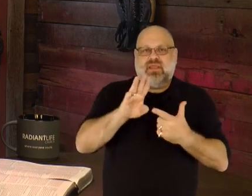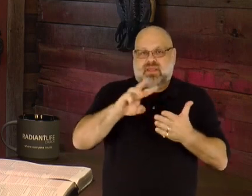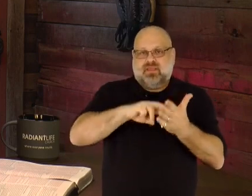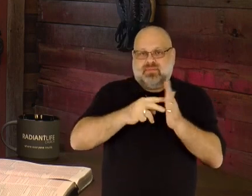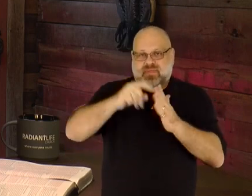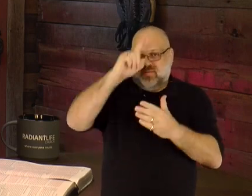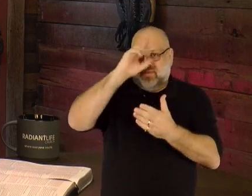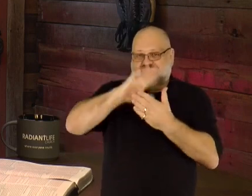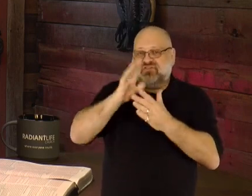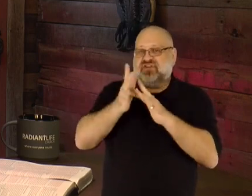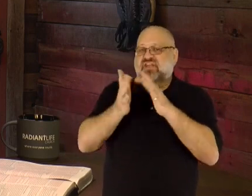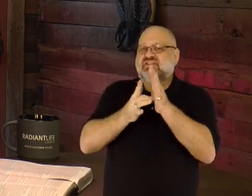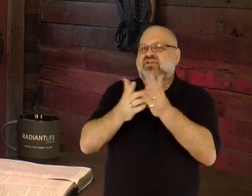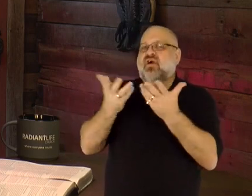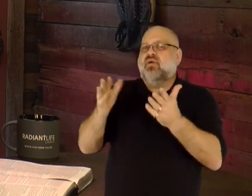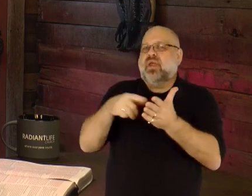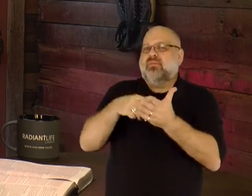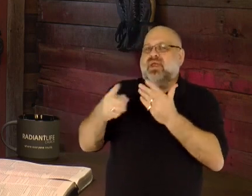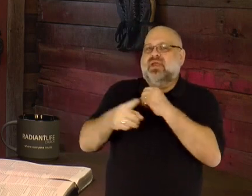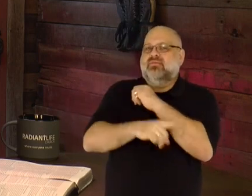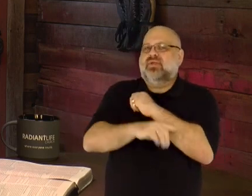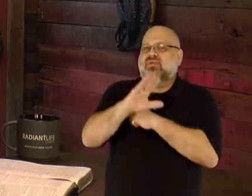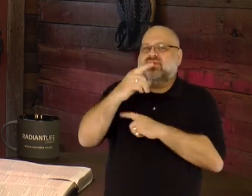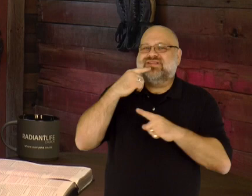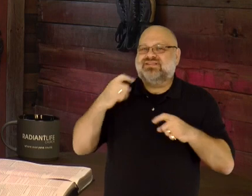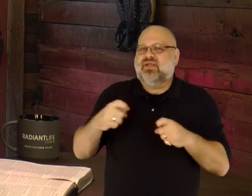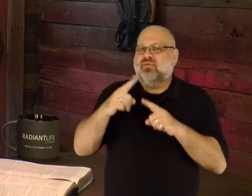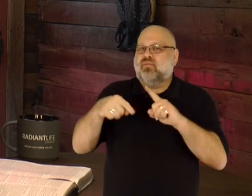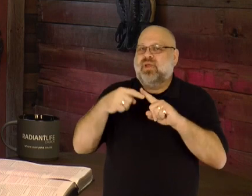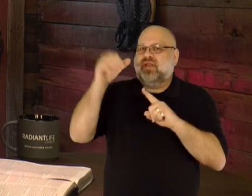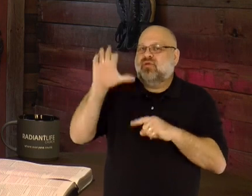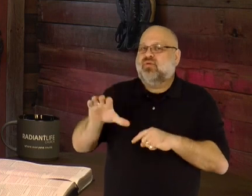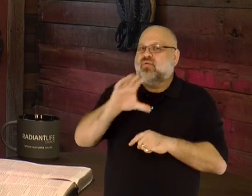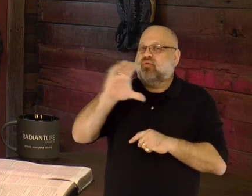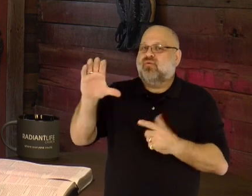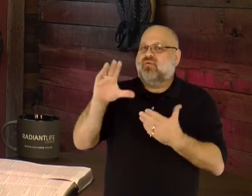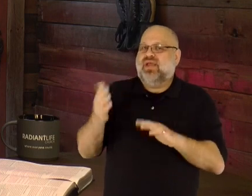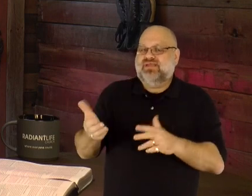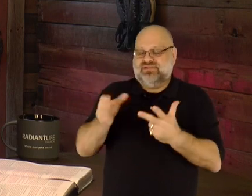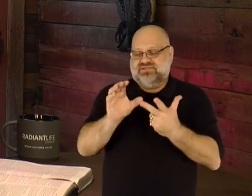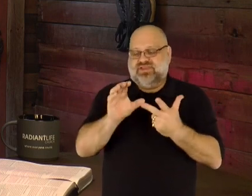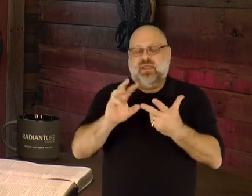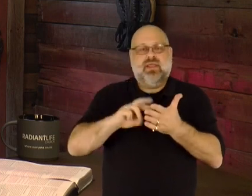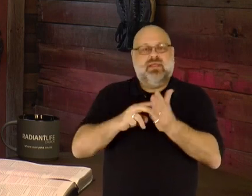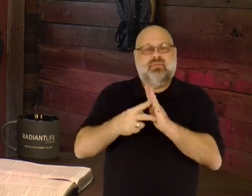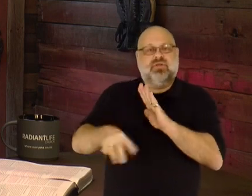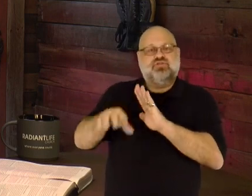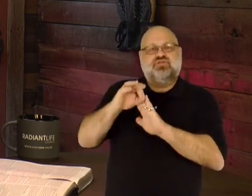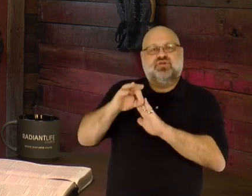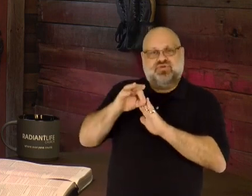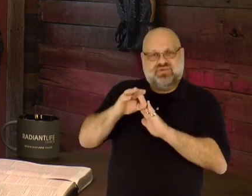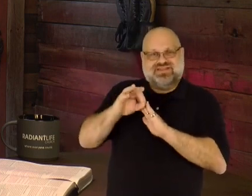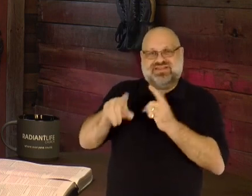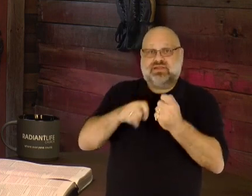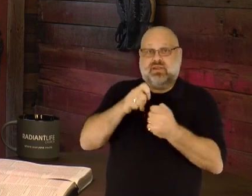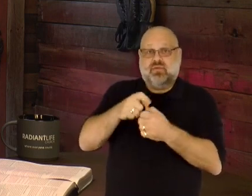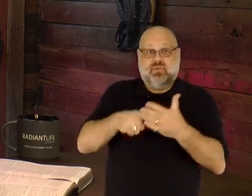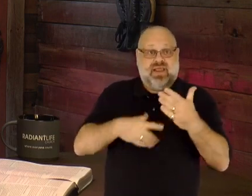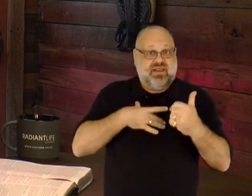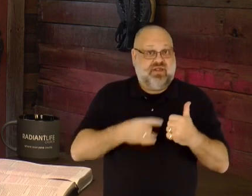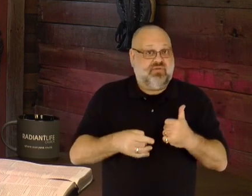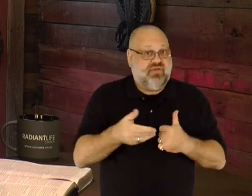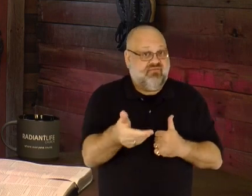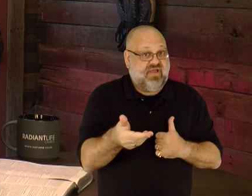believe, that Jesus already paid the price for your sin when he died on the cross. And the letter C stands for choose, and that's exactly what I'd like to invite you to